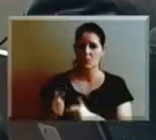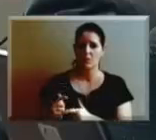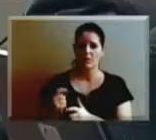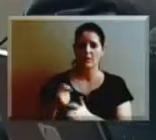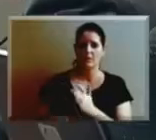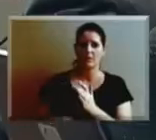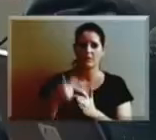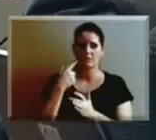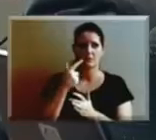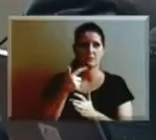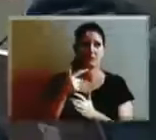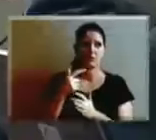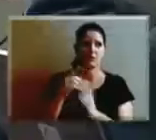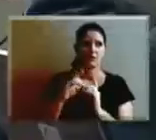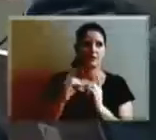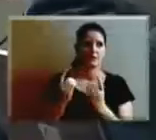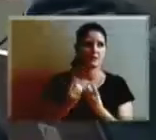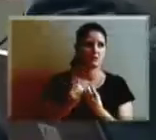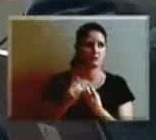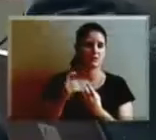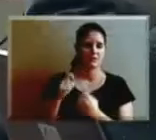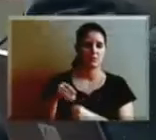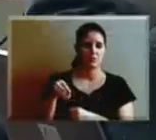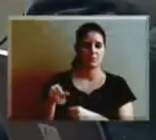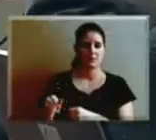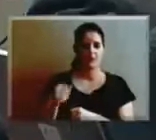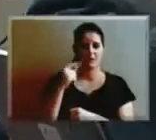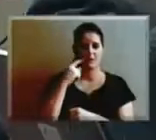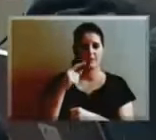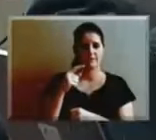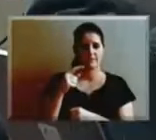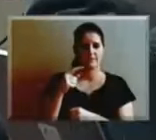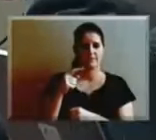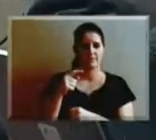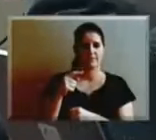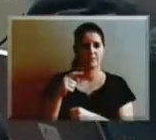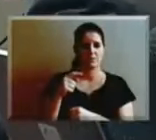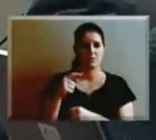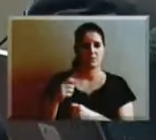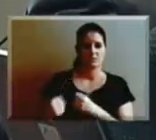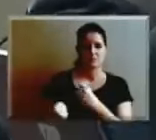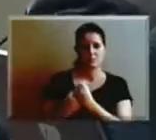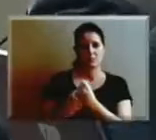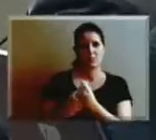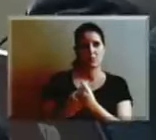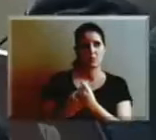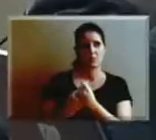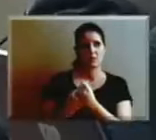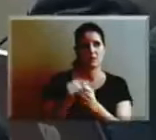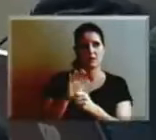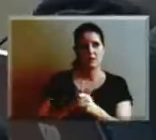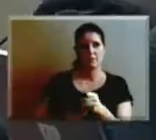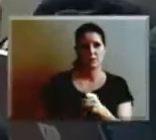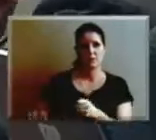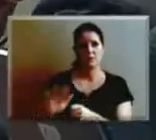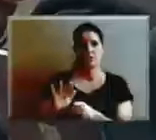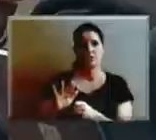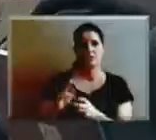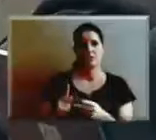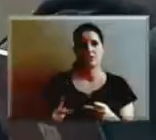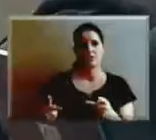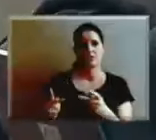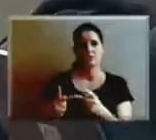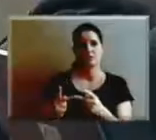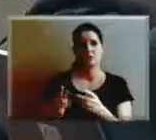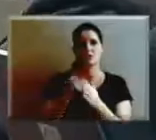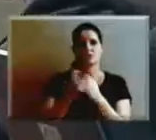the district needs to pay in order to cover general expenses. So general supplies will come out of